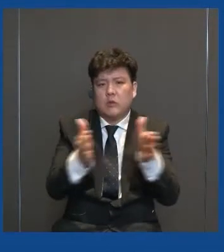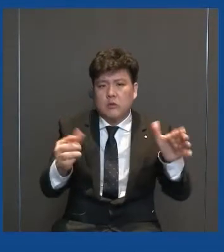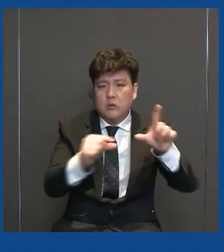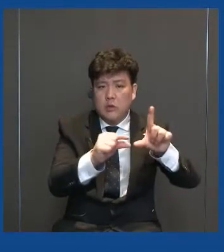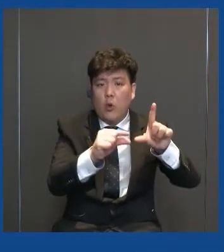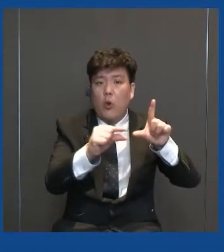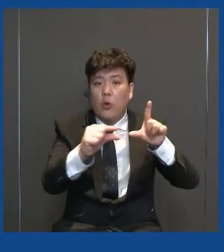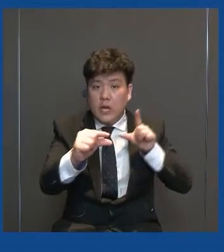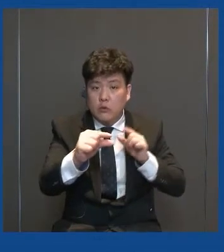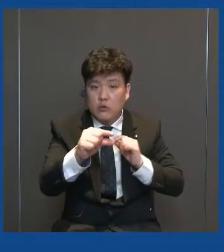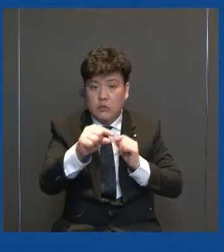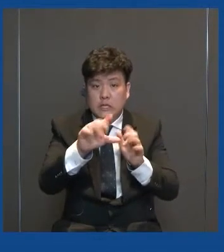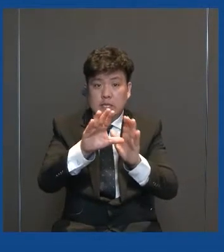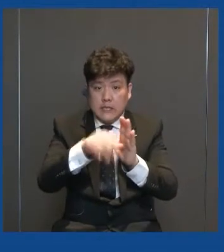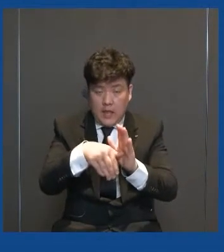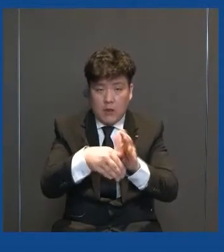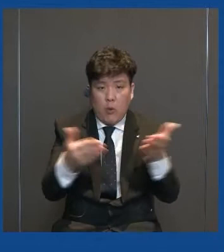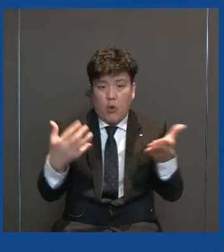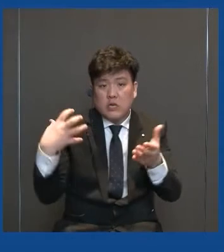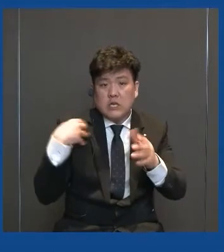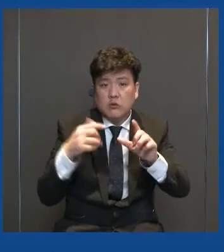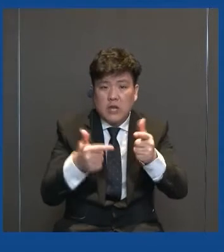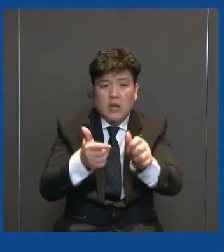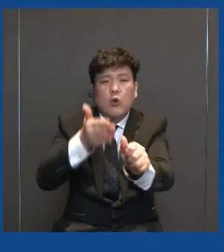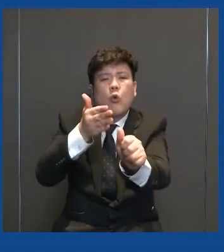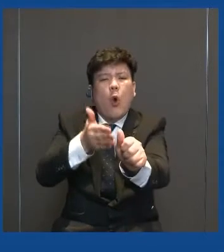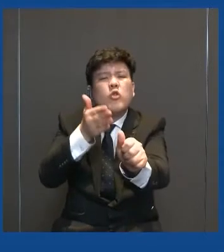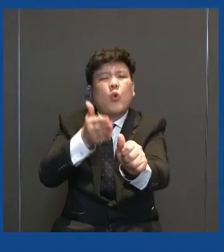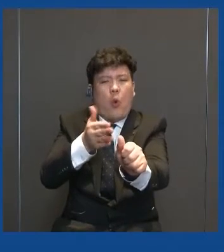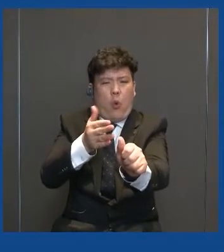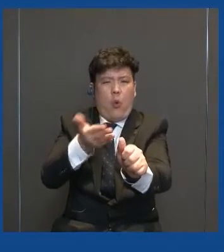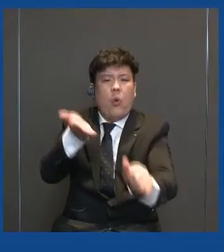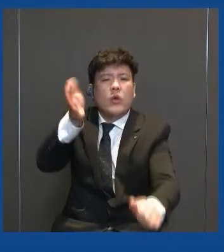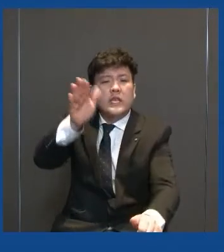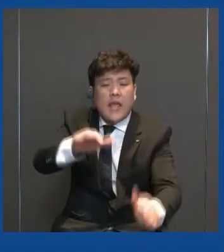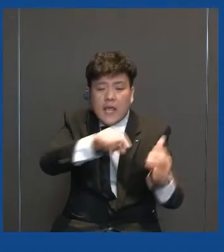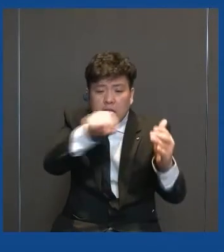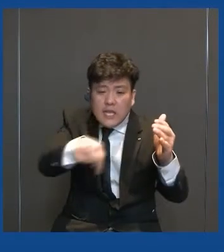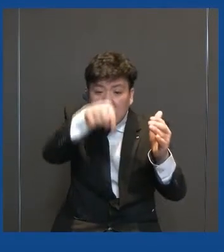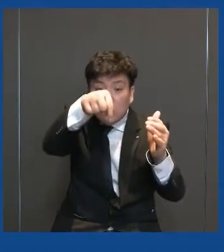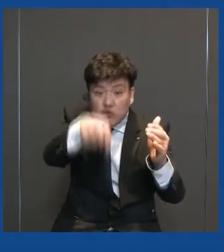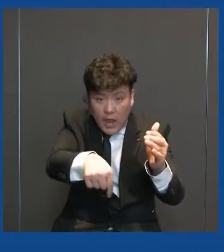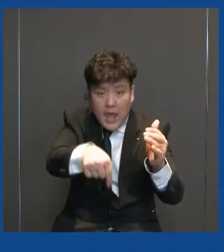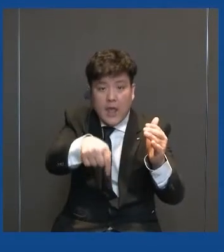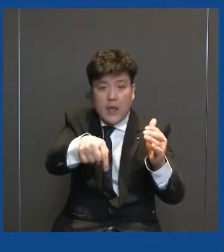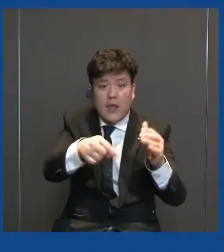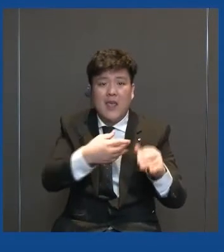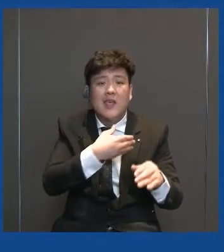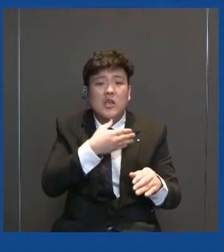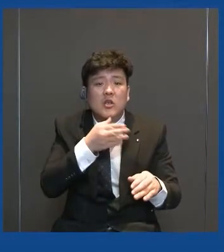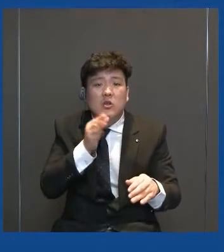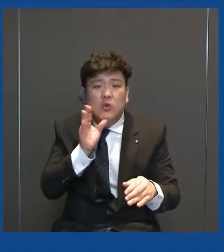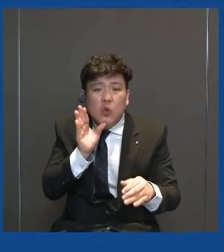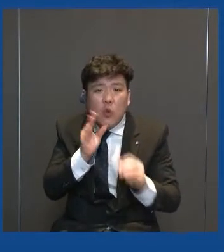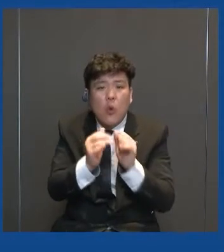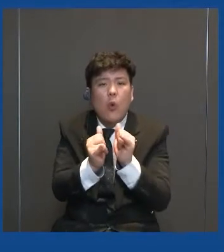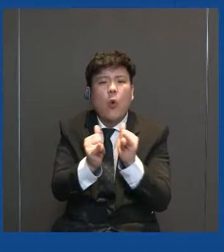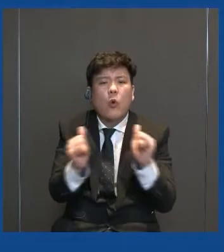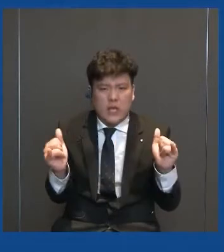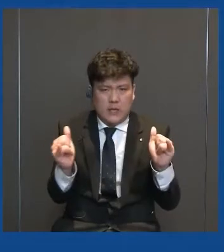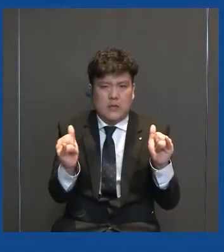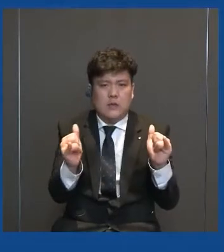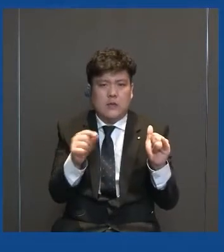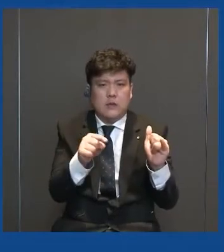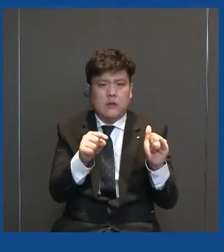people. There have been no restrictions specifically targeting older people in Denmark.